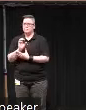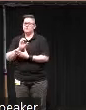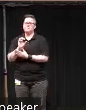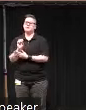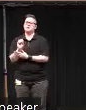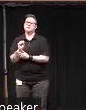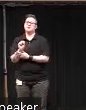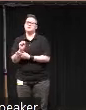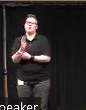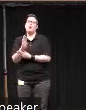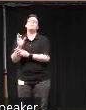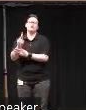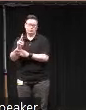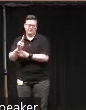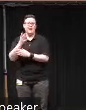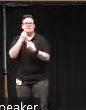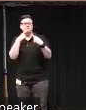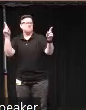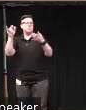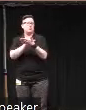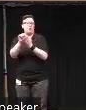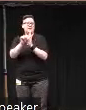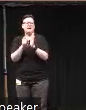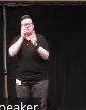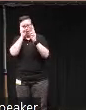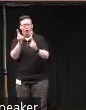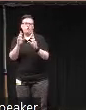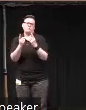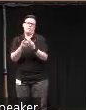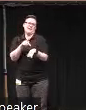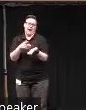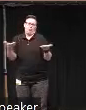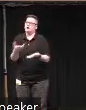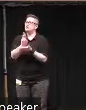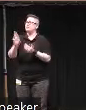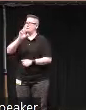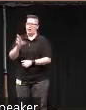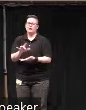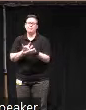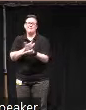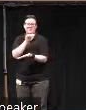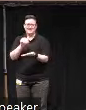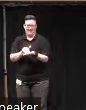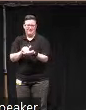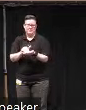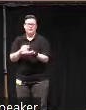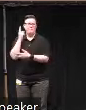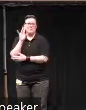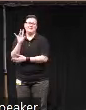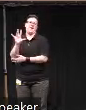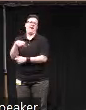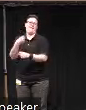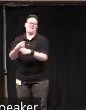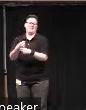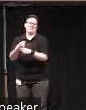Senate proclamation that honors the Department of Psychiatry at the University of Rochester Medical Center for the 75